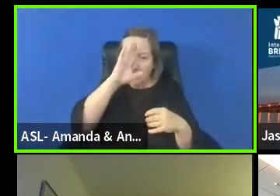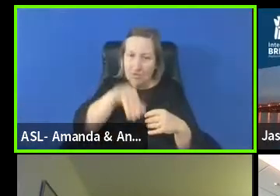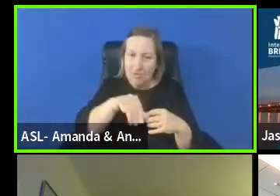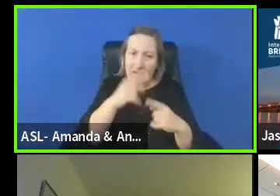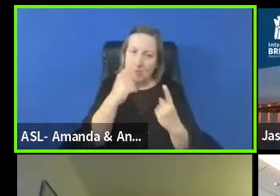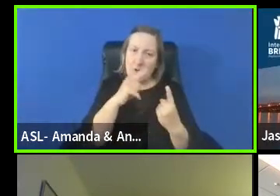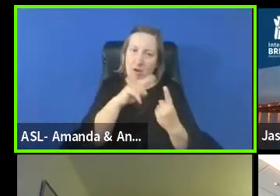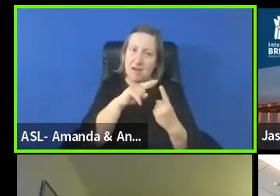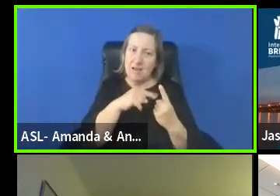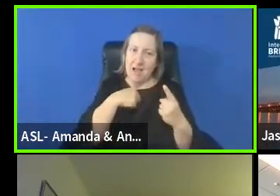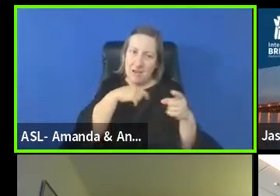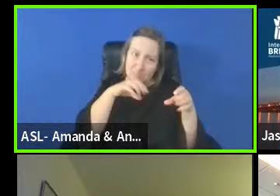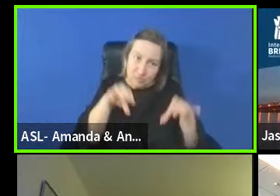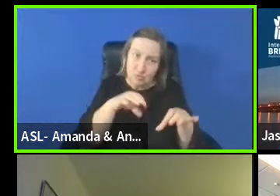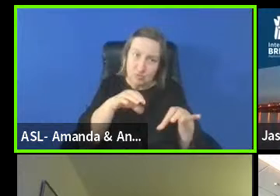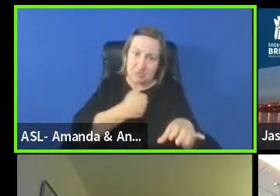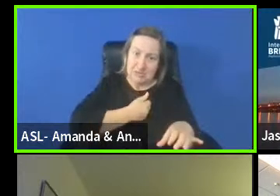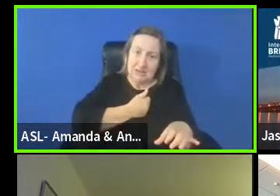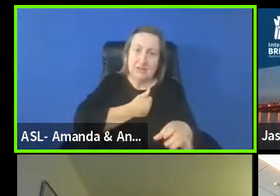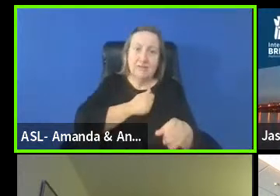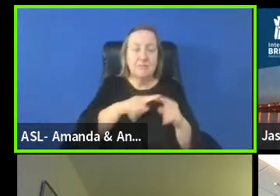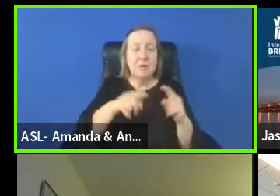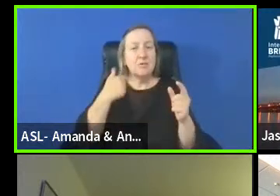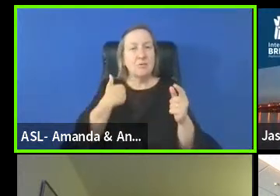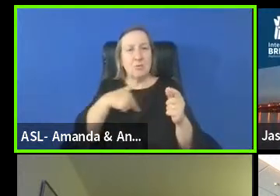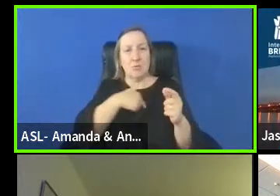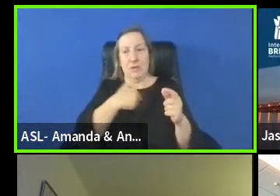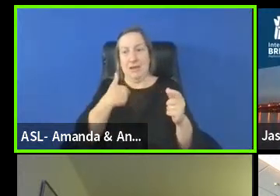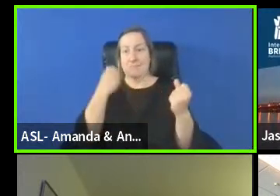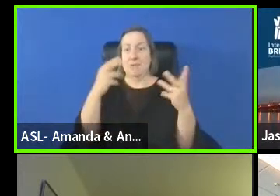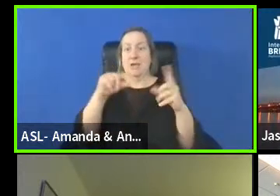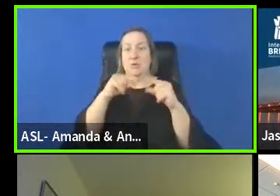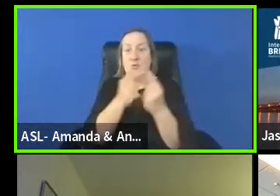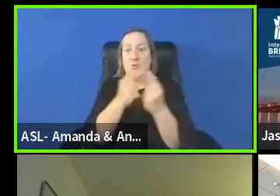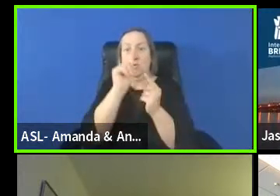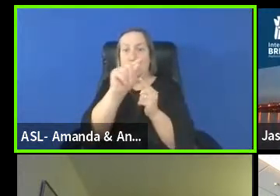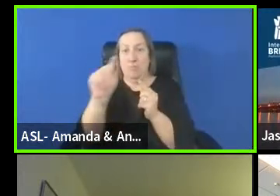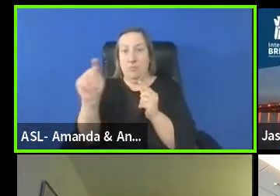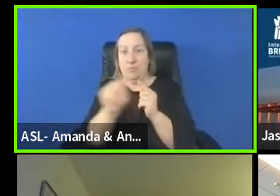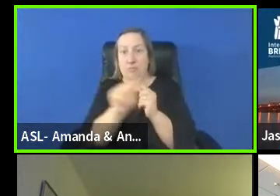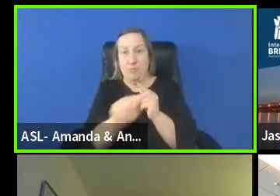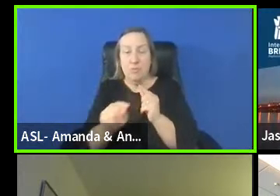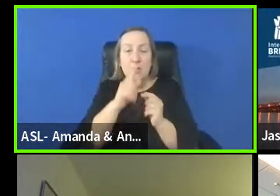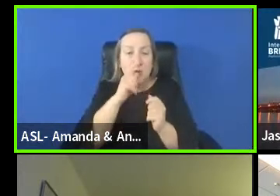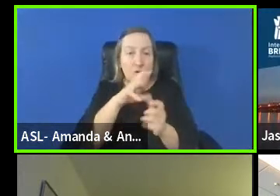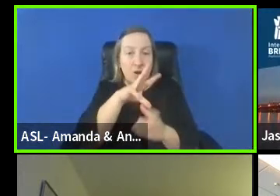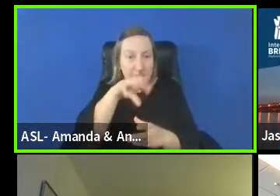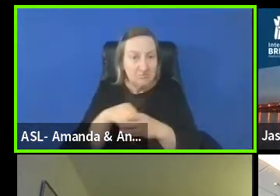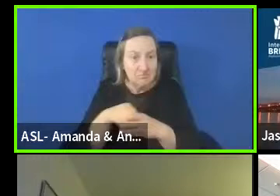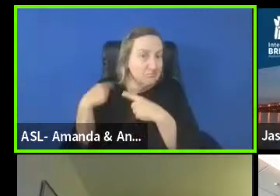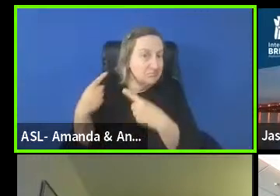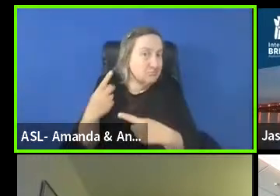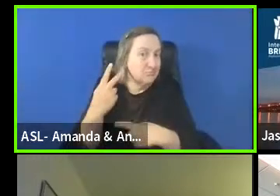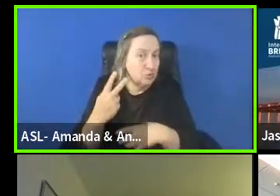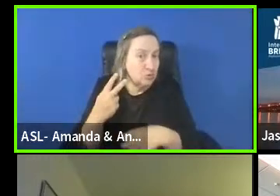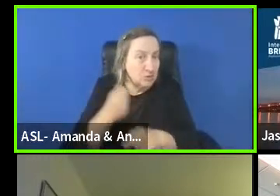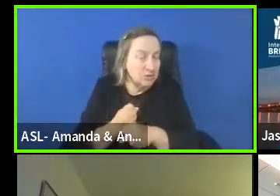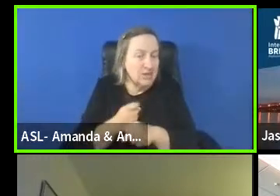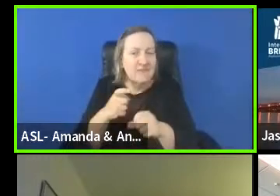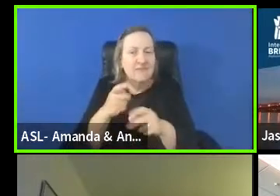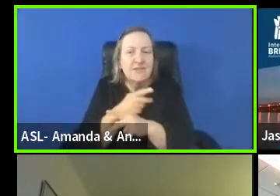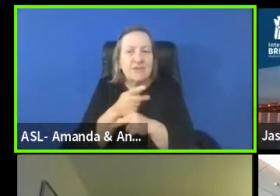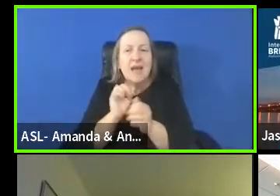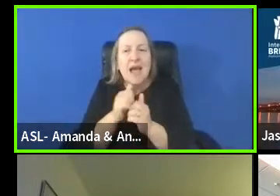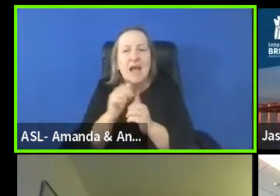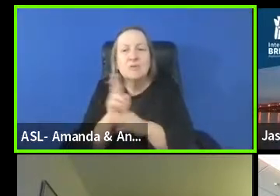of the things that I'm doing, but we have a whole group of people here who are very engaged for the last 2 years, and we just need to figure out how to